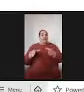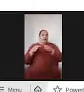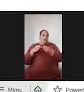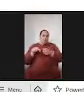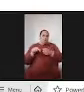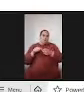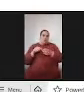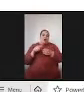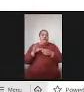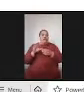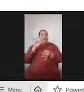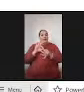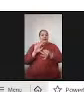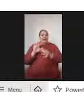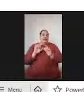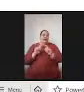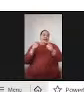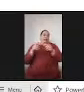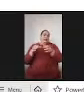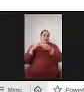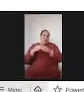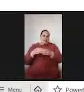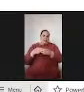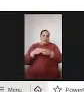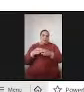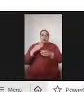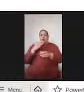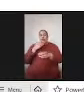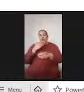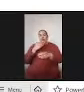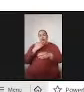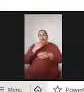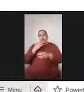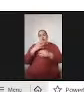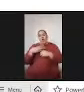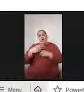a particular committee that goes out for public hearings.